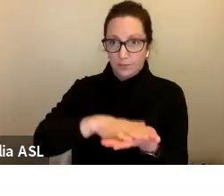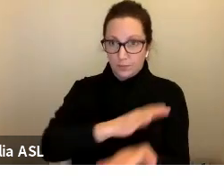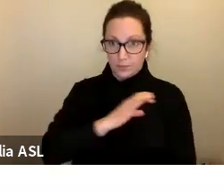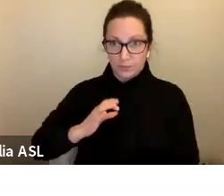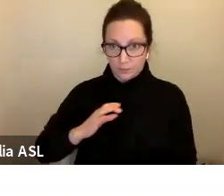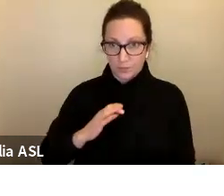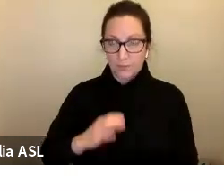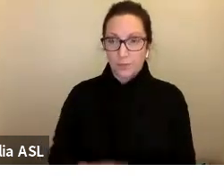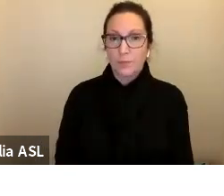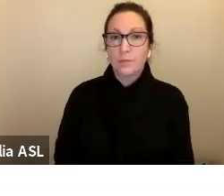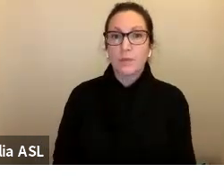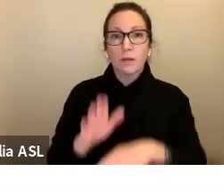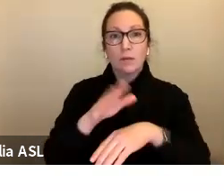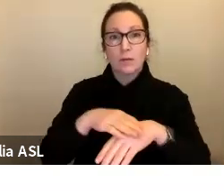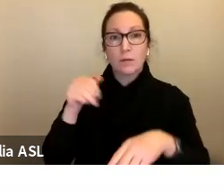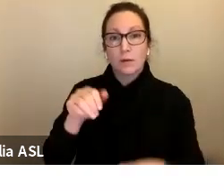Ms. Lum.